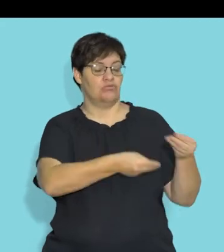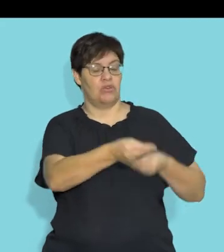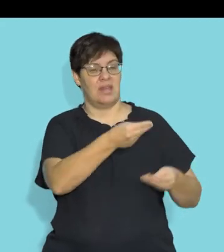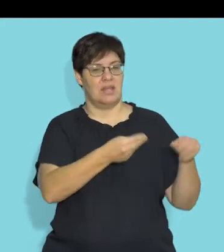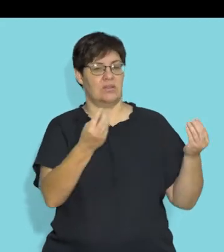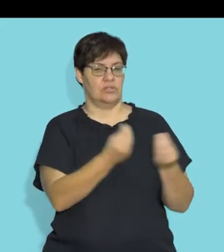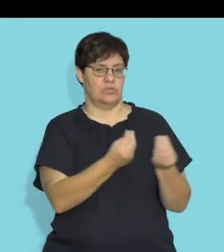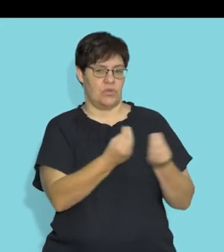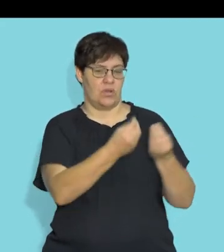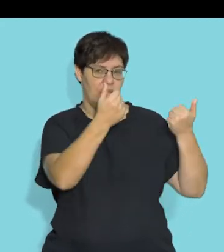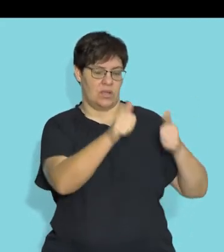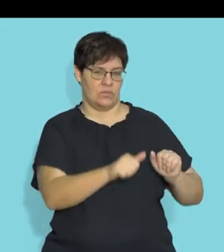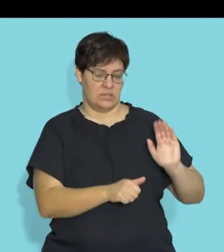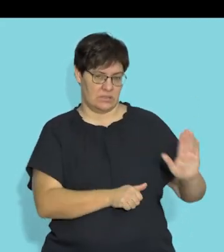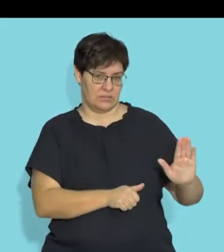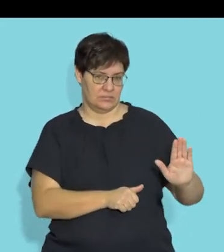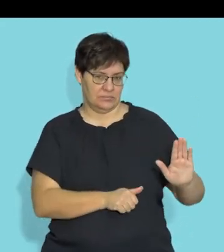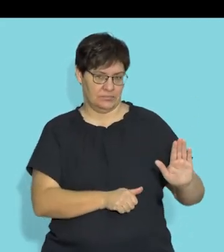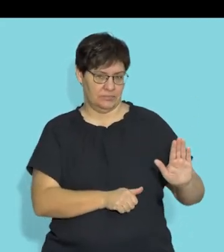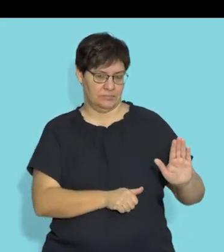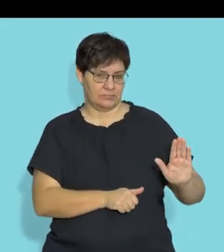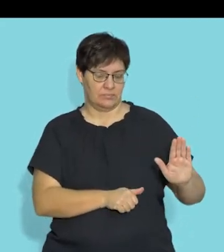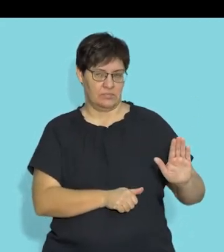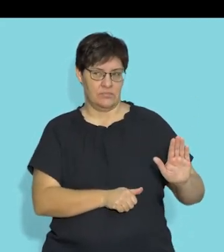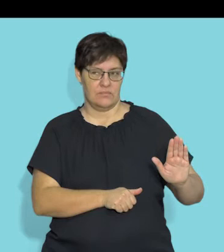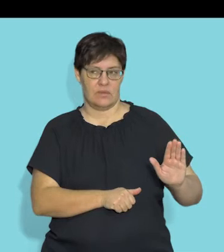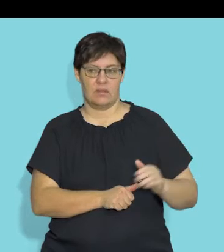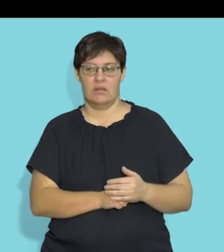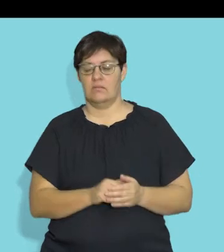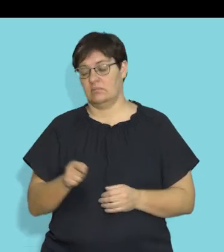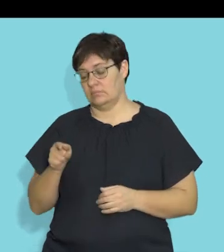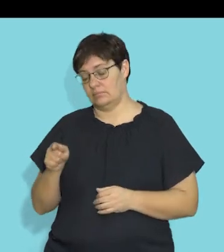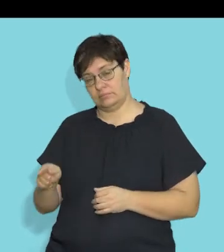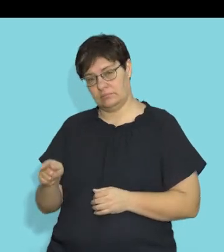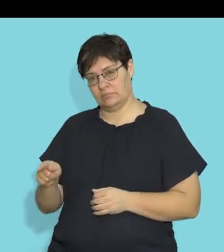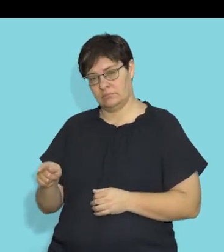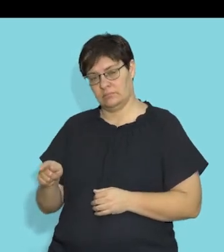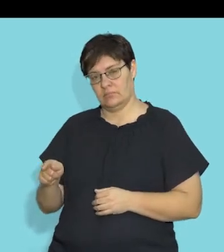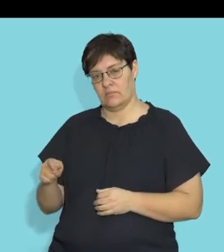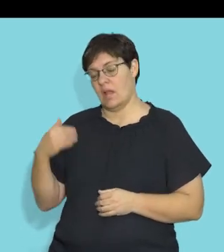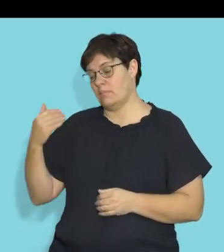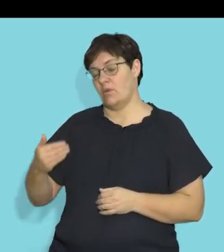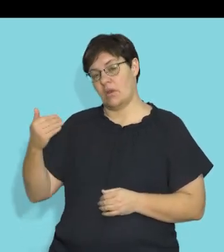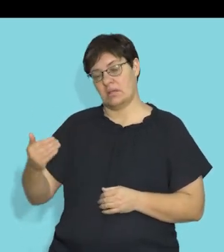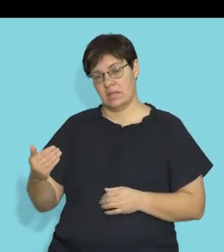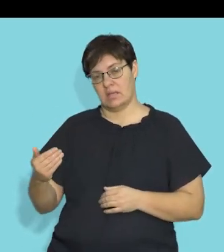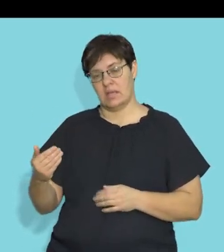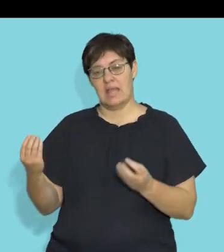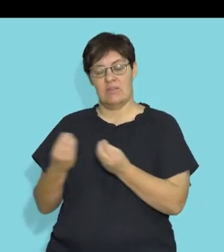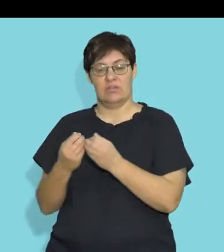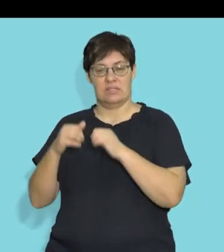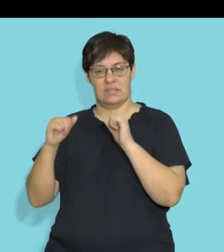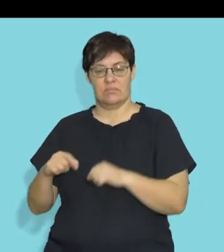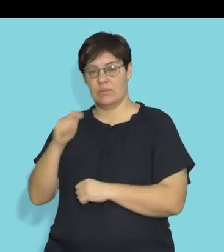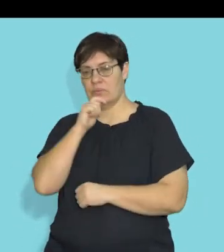the trading stock account. Okay? And if we're using the periodic inventory